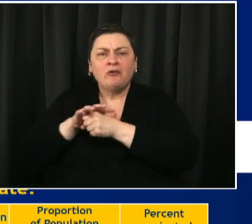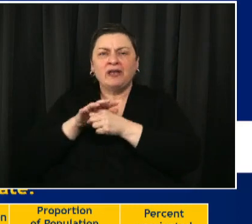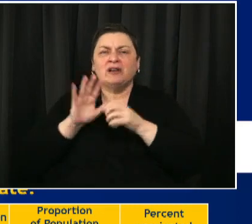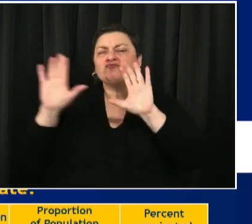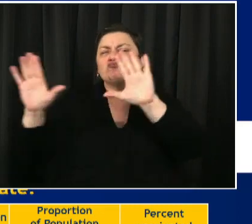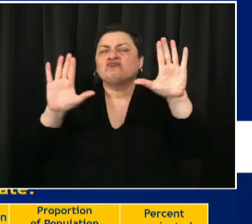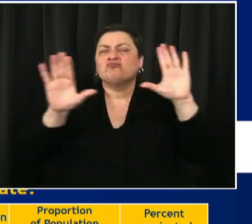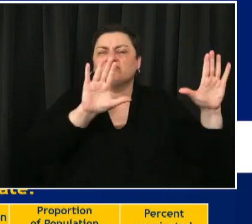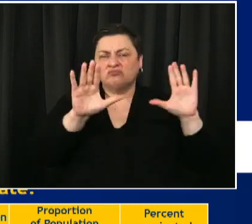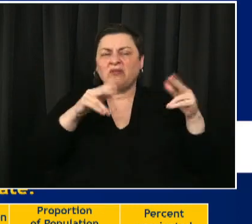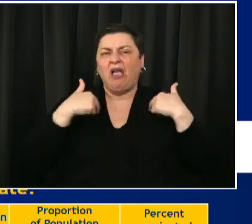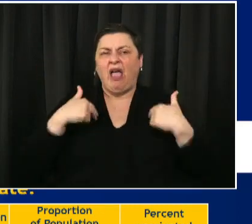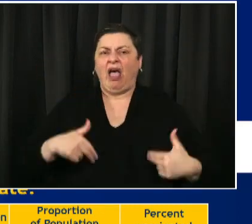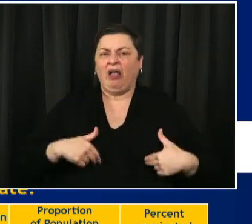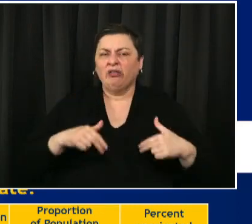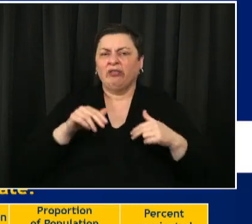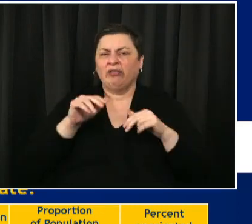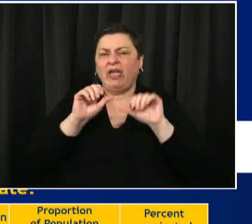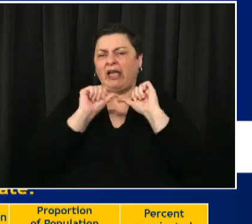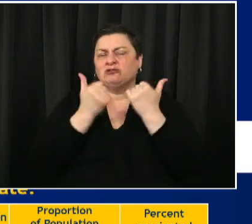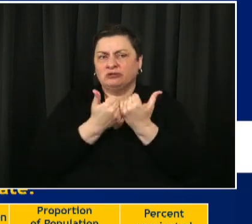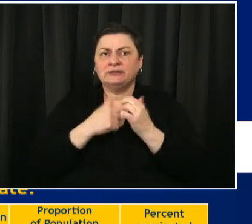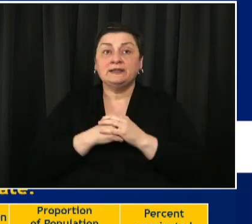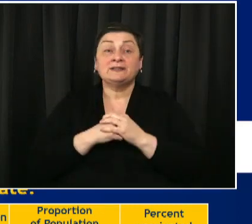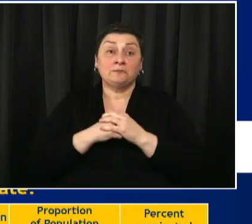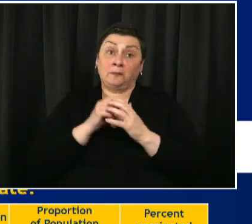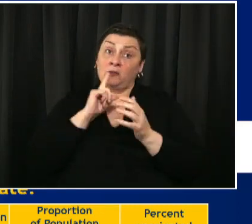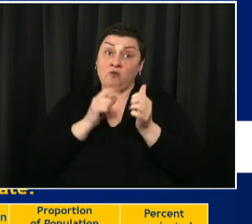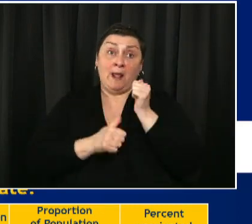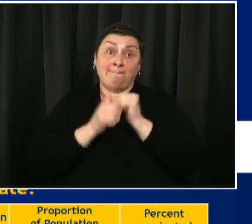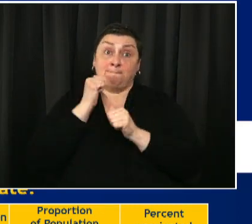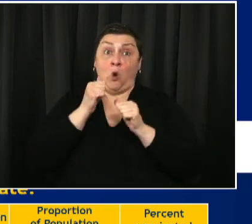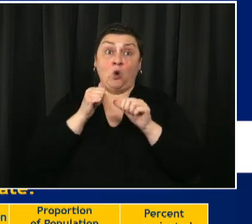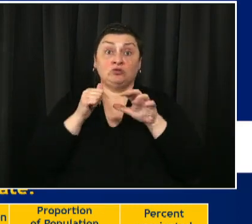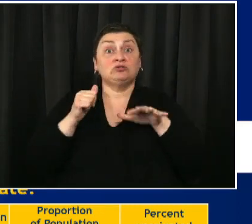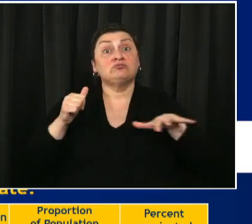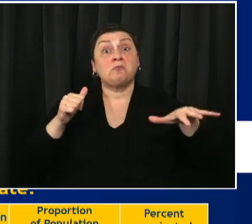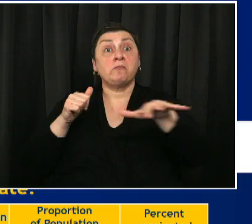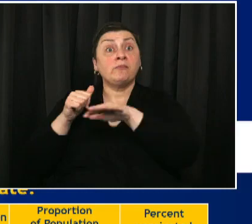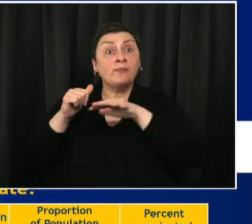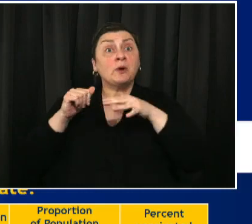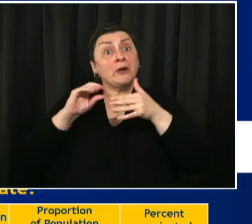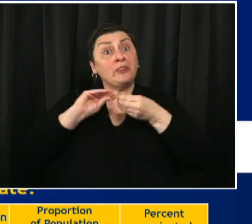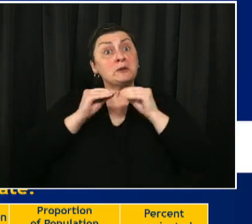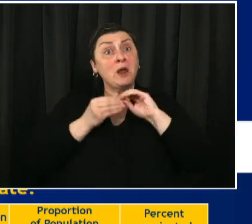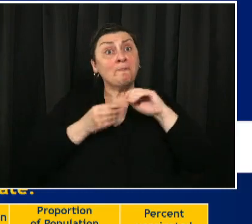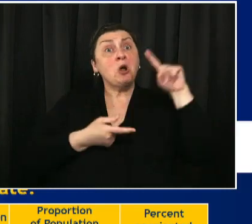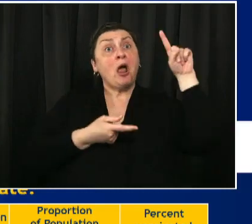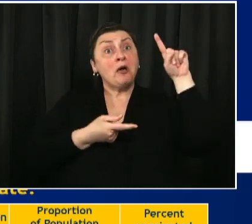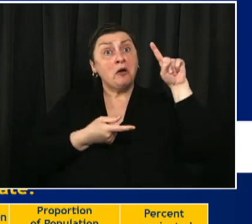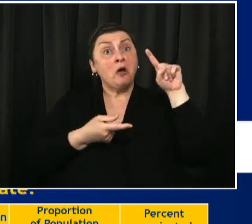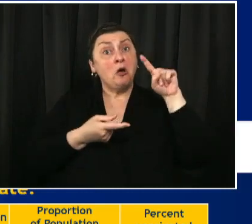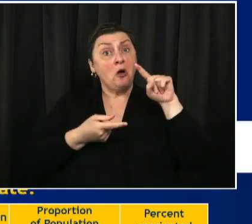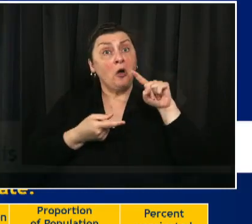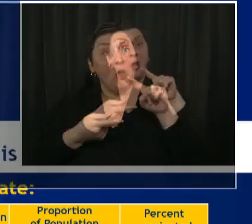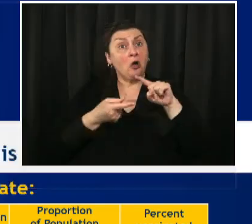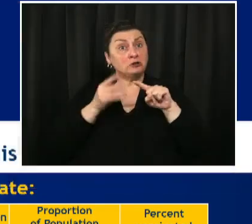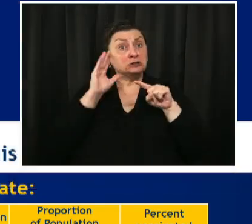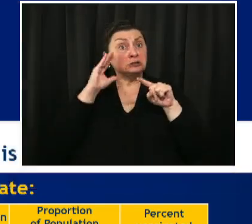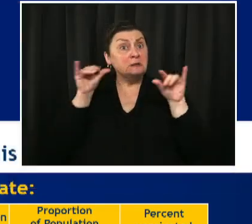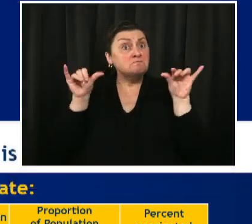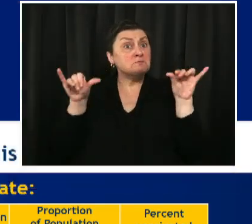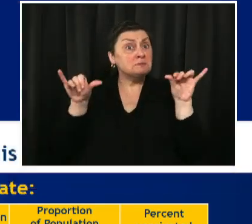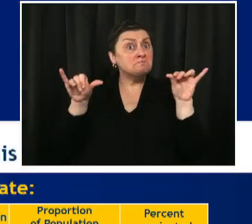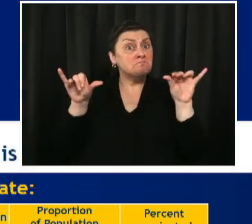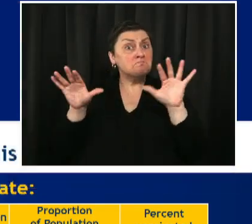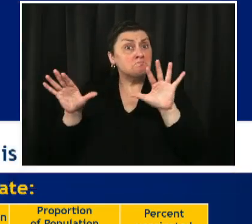regions. By and large, we're seeing decreases or holding even across the state. Those